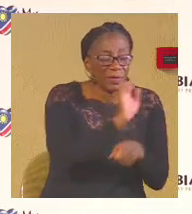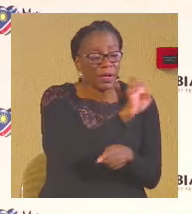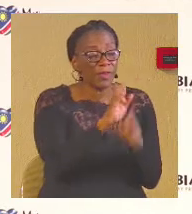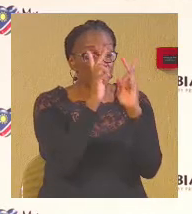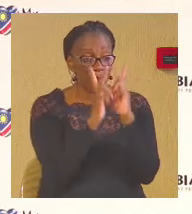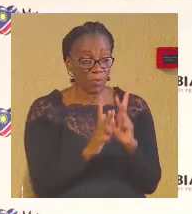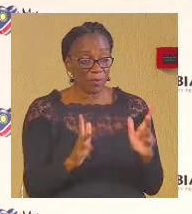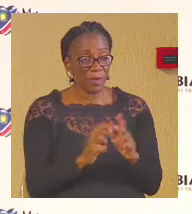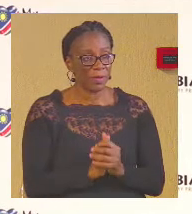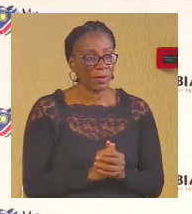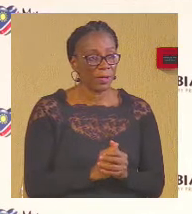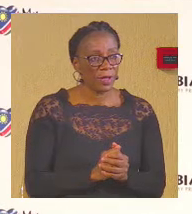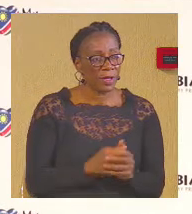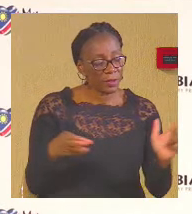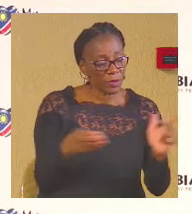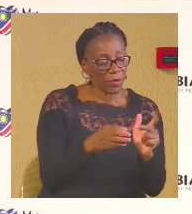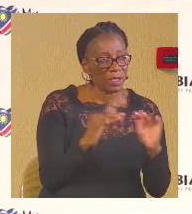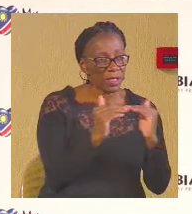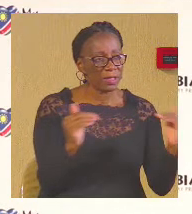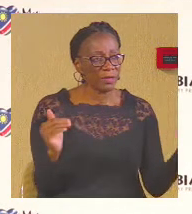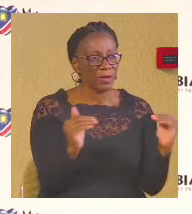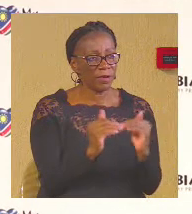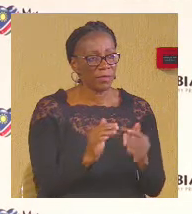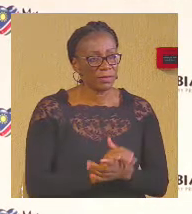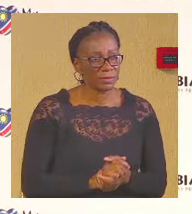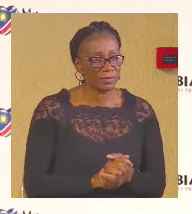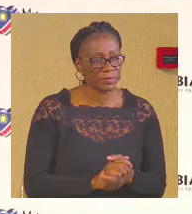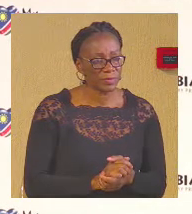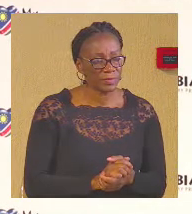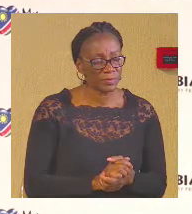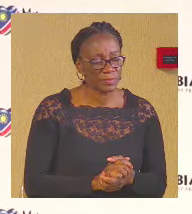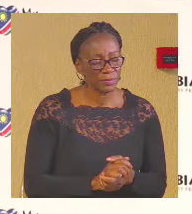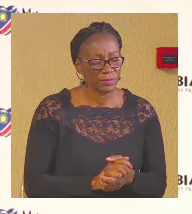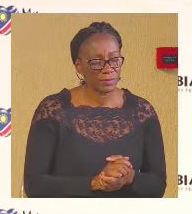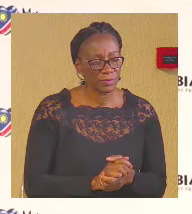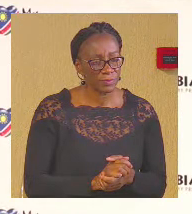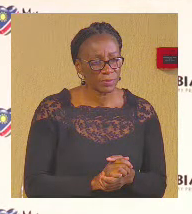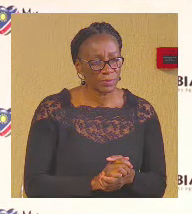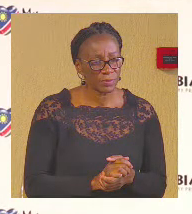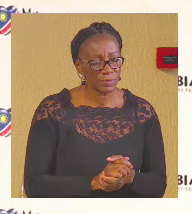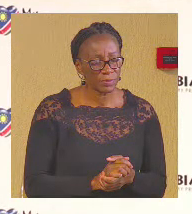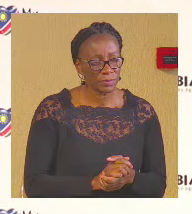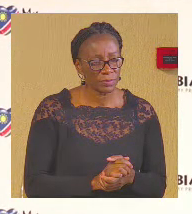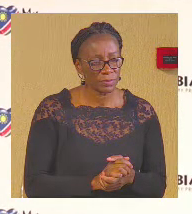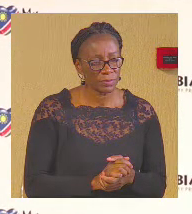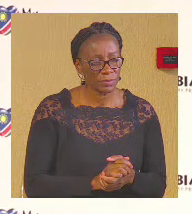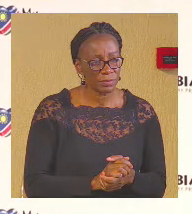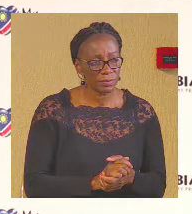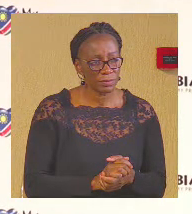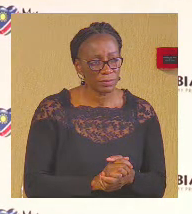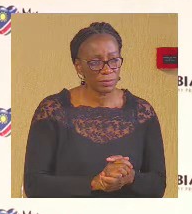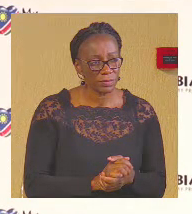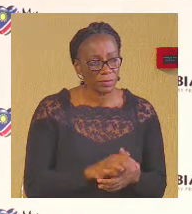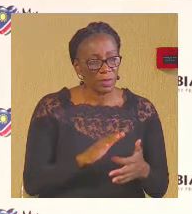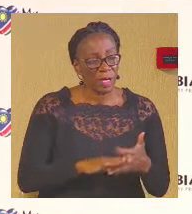actually ready to respond to the cases should they start arising in the regions? It's all about capacity building, it's